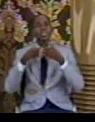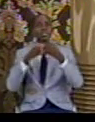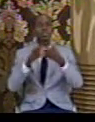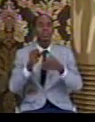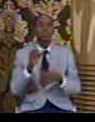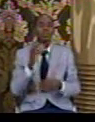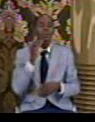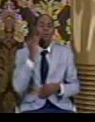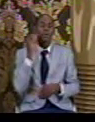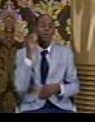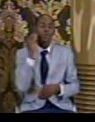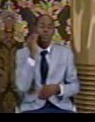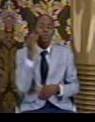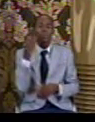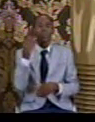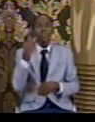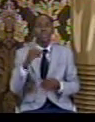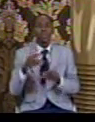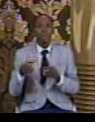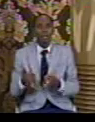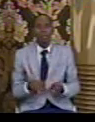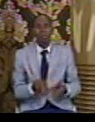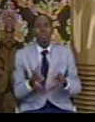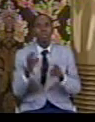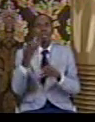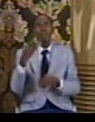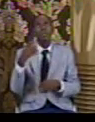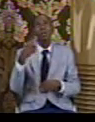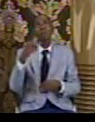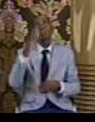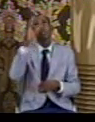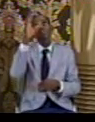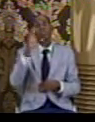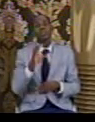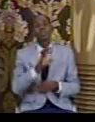the way of the cross